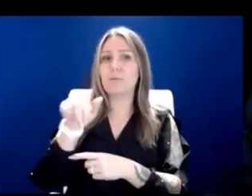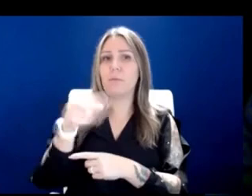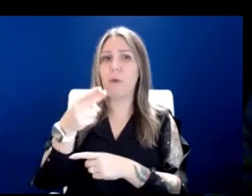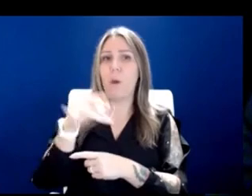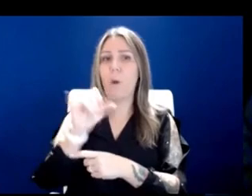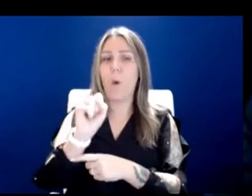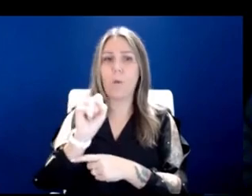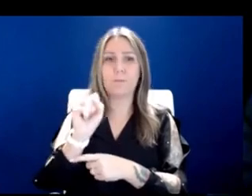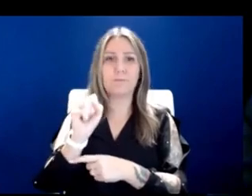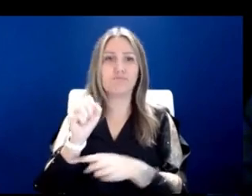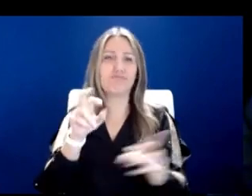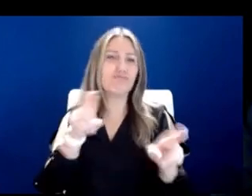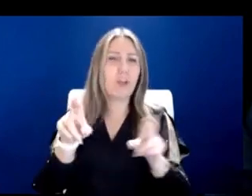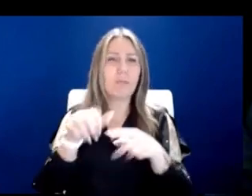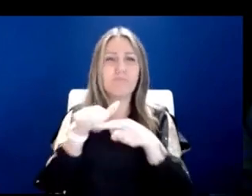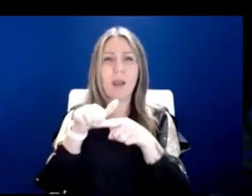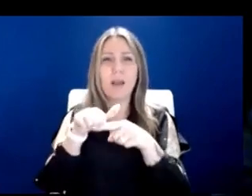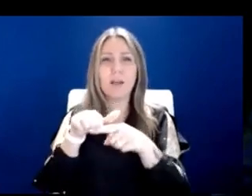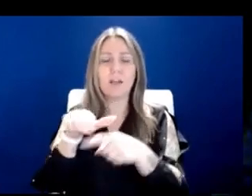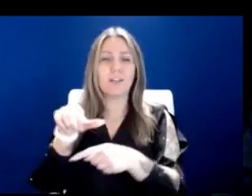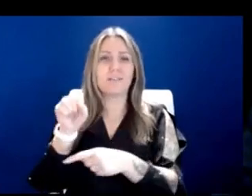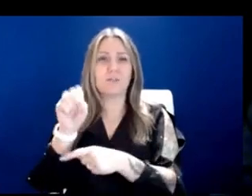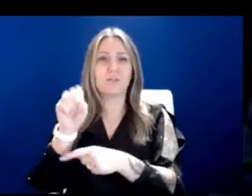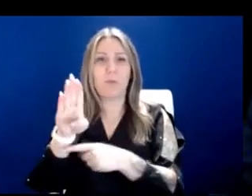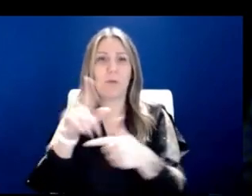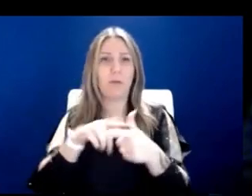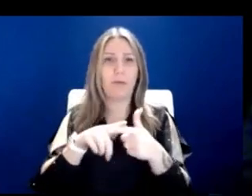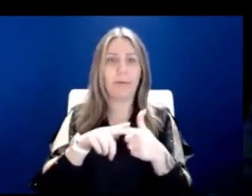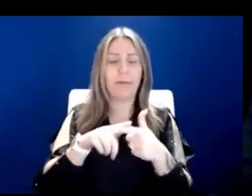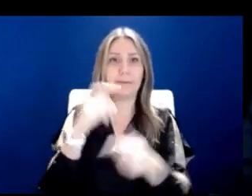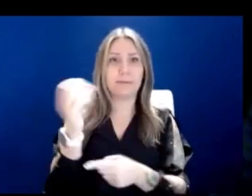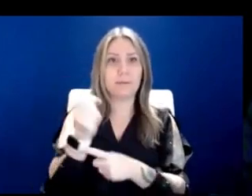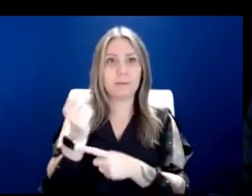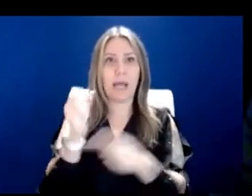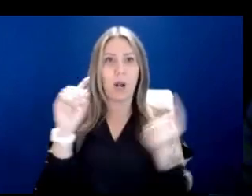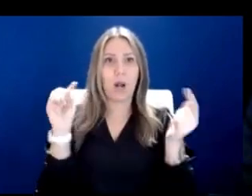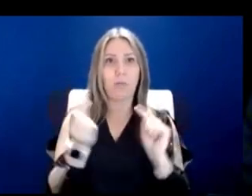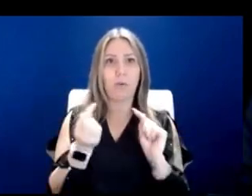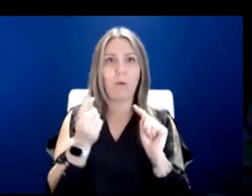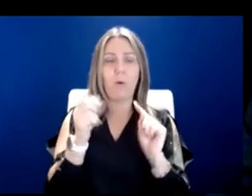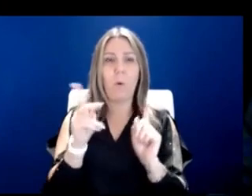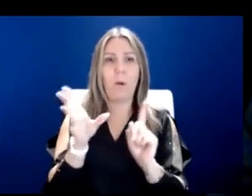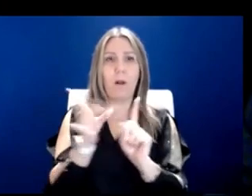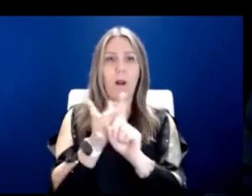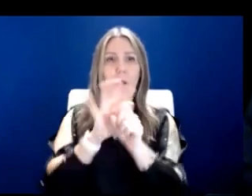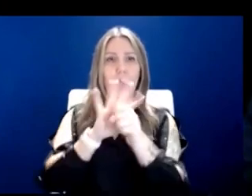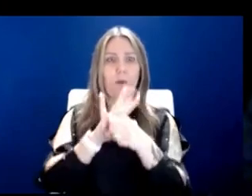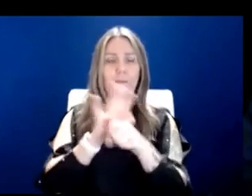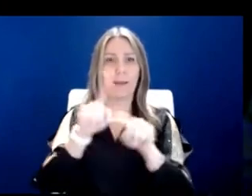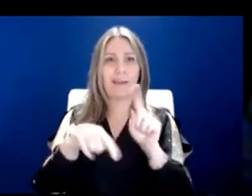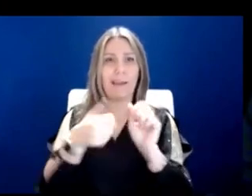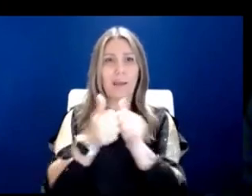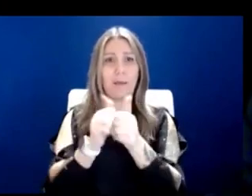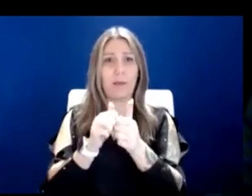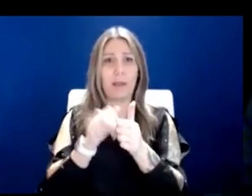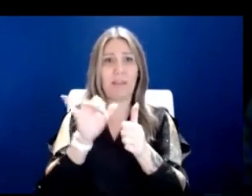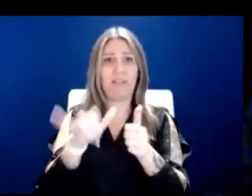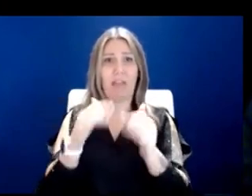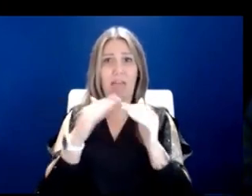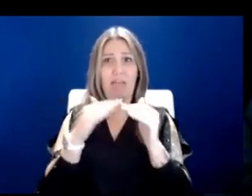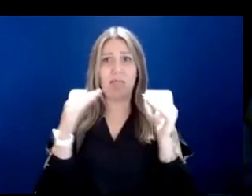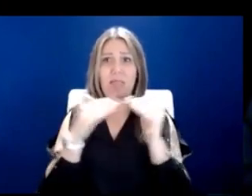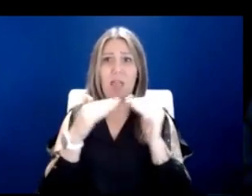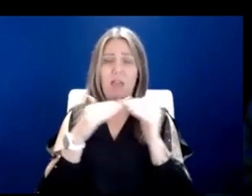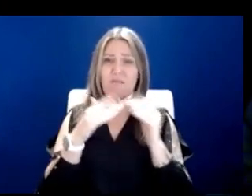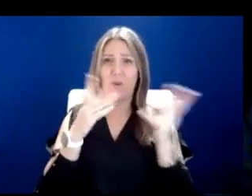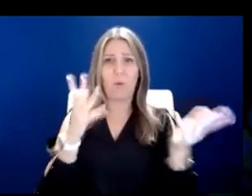Saturday somehow injuring himself or getting COVID, not being able to compete. I mean, it's that level of intensity and meaning to